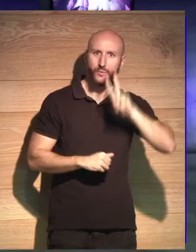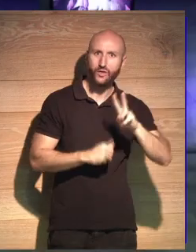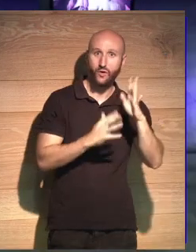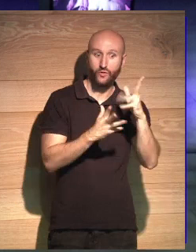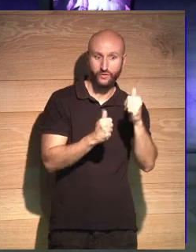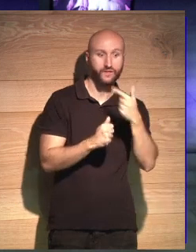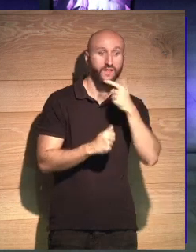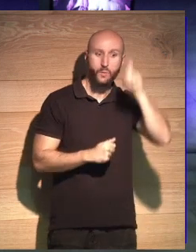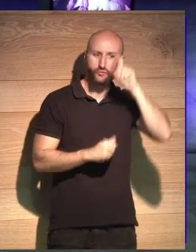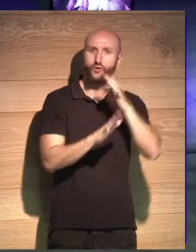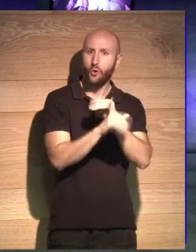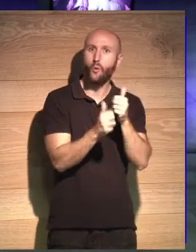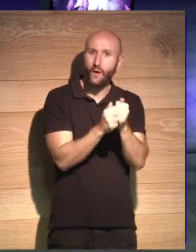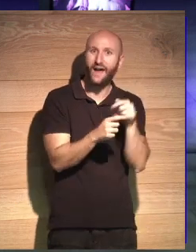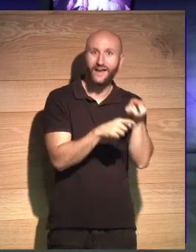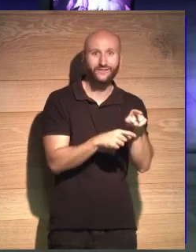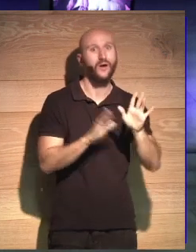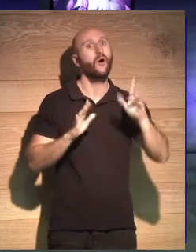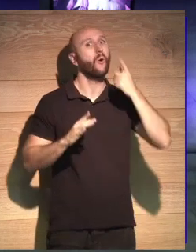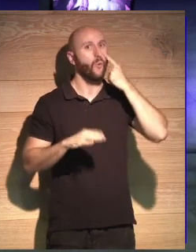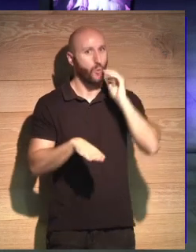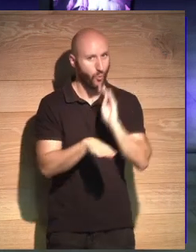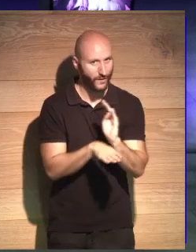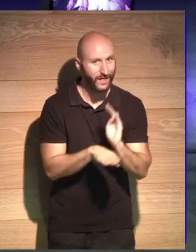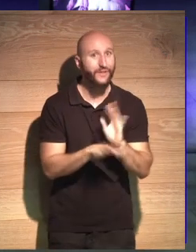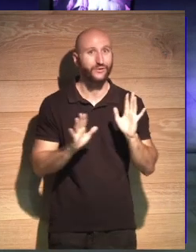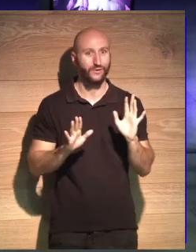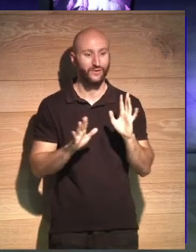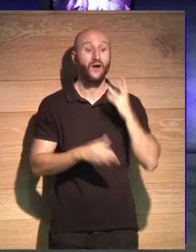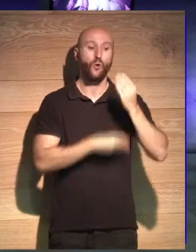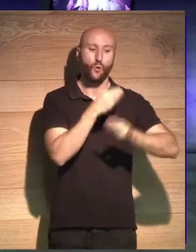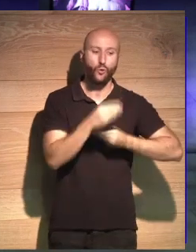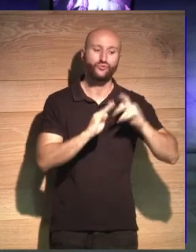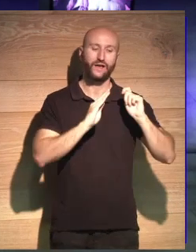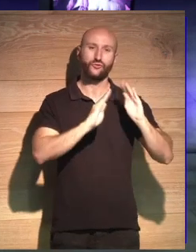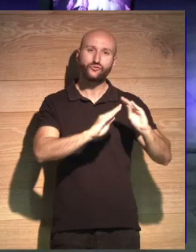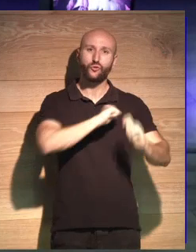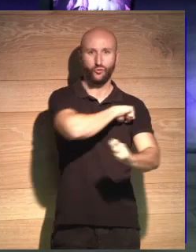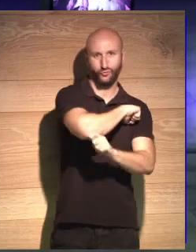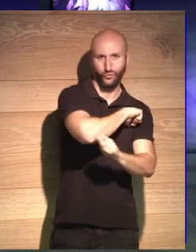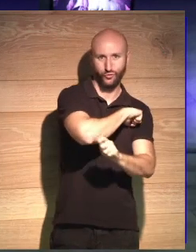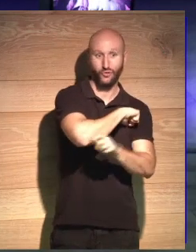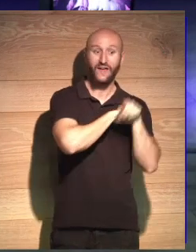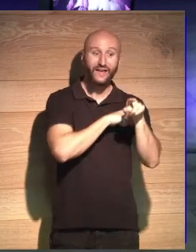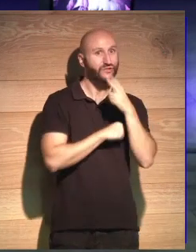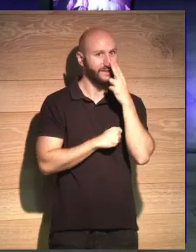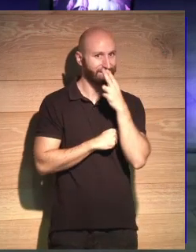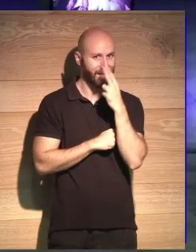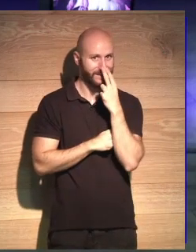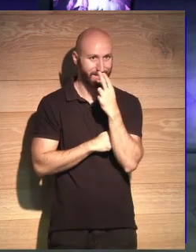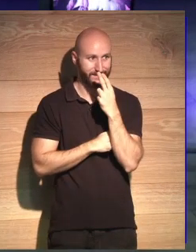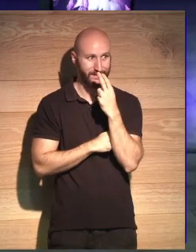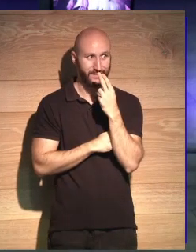despite that, I find news telling me that there's this or that teacher is using Fortnite